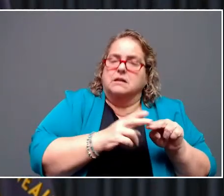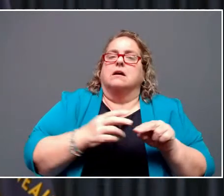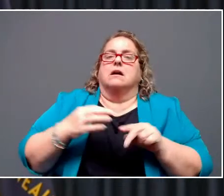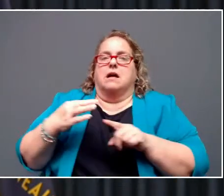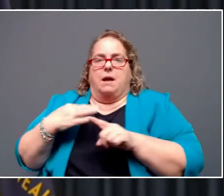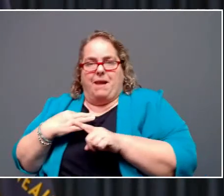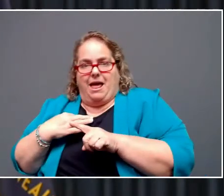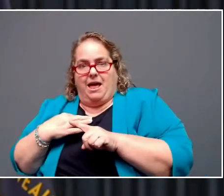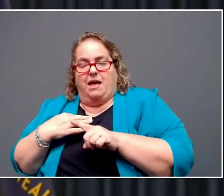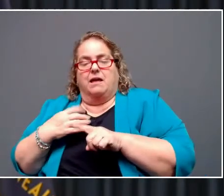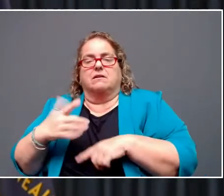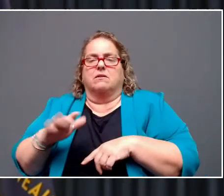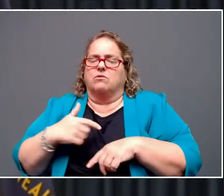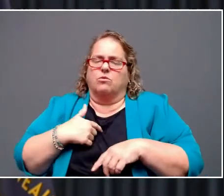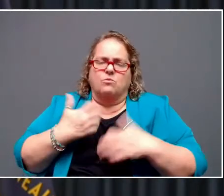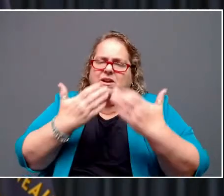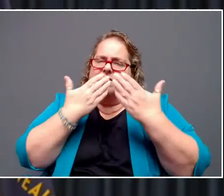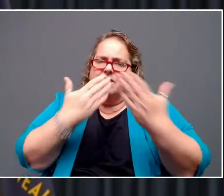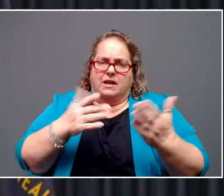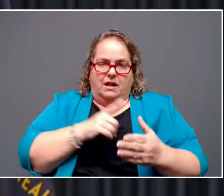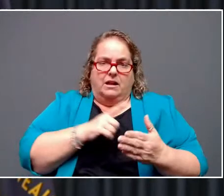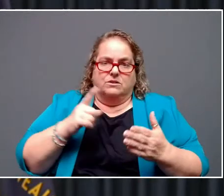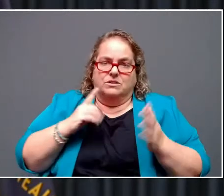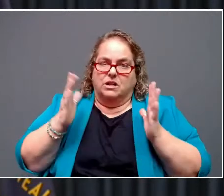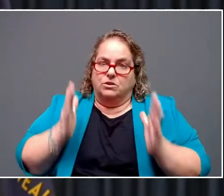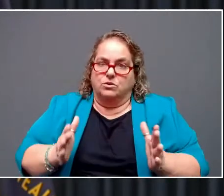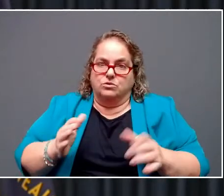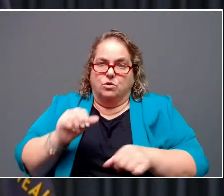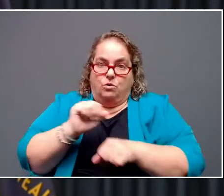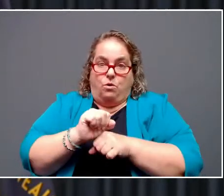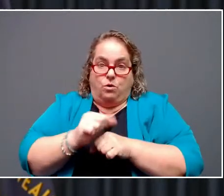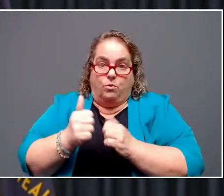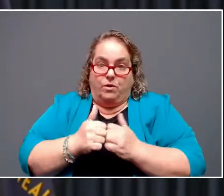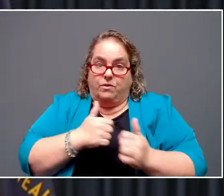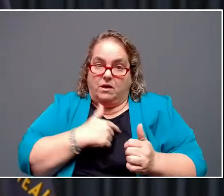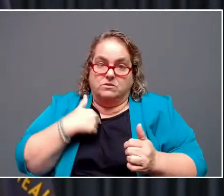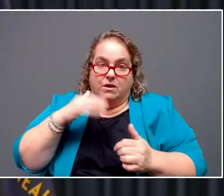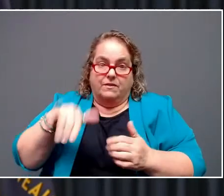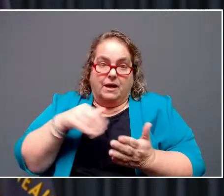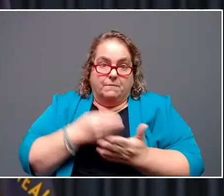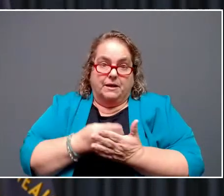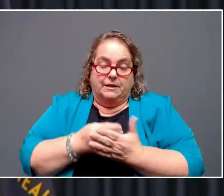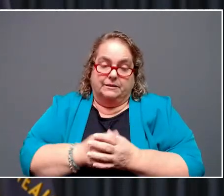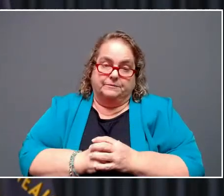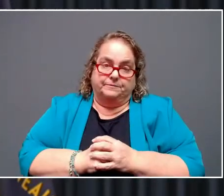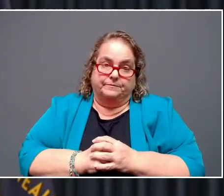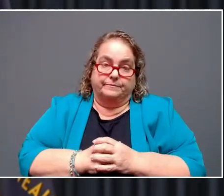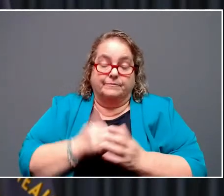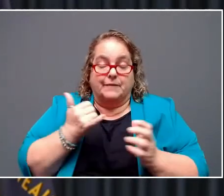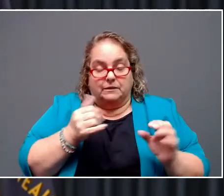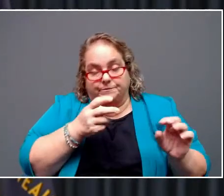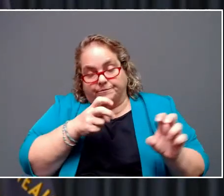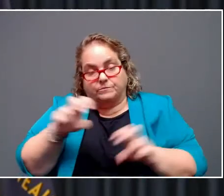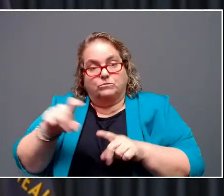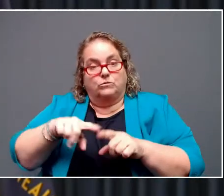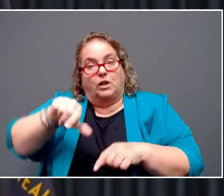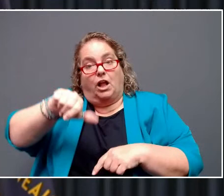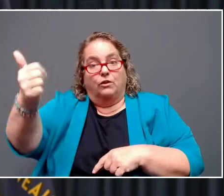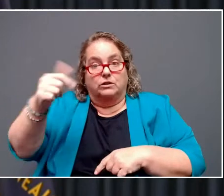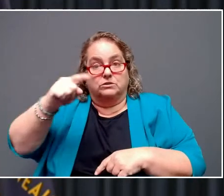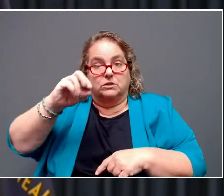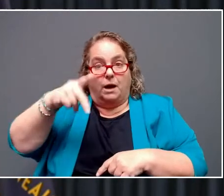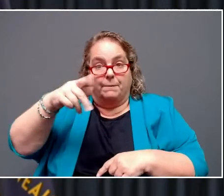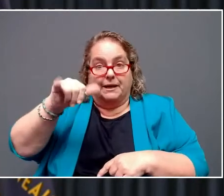us on this fund. It's going to help a lot of people. All right, moving to some other topics. Today, U.S. Secretary